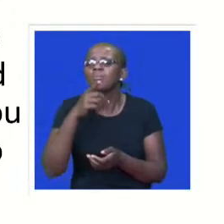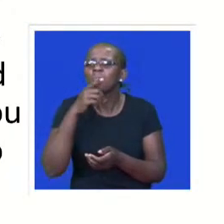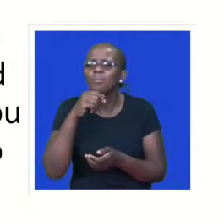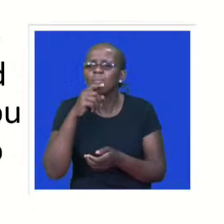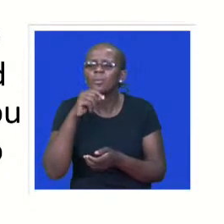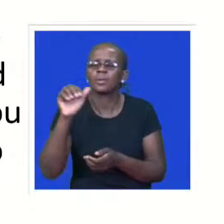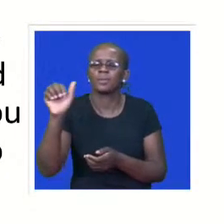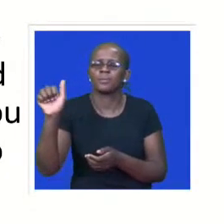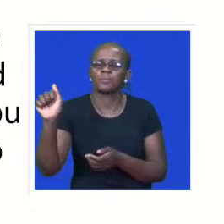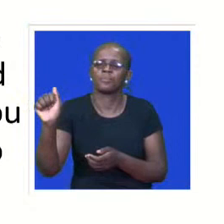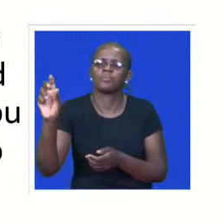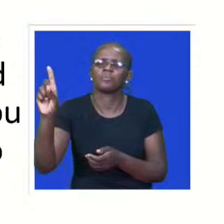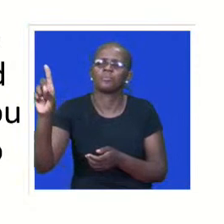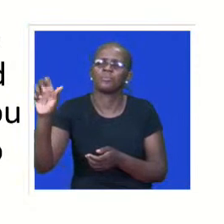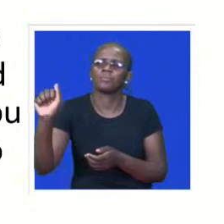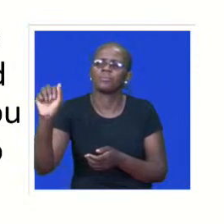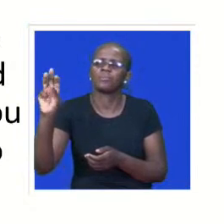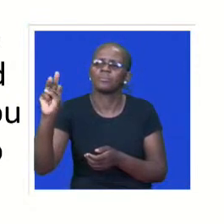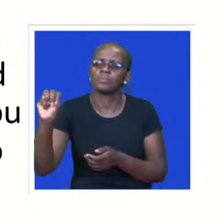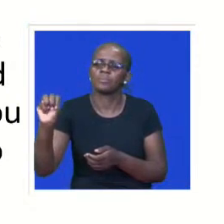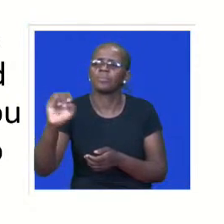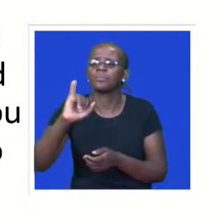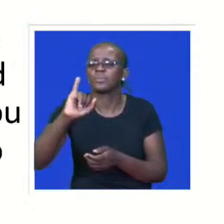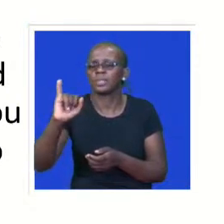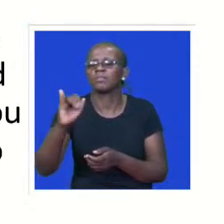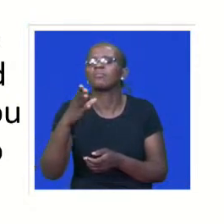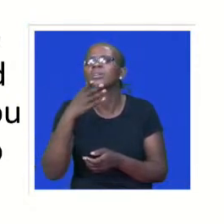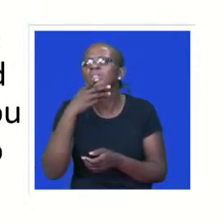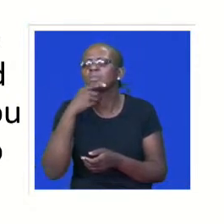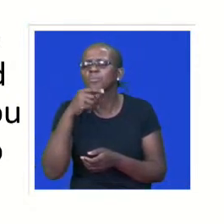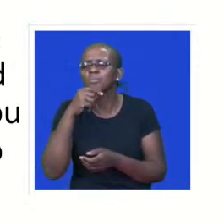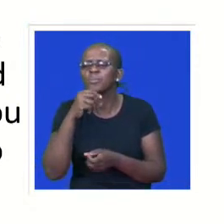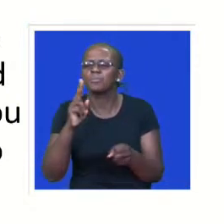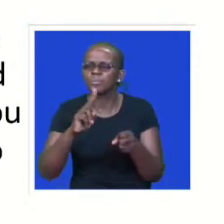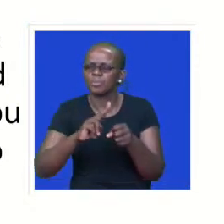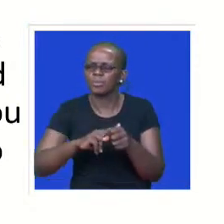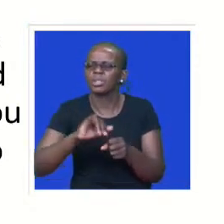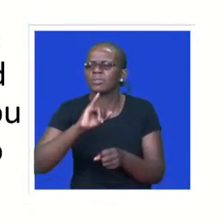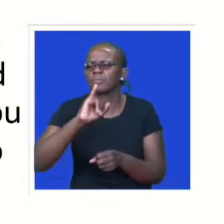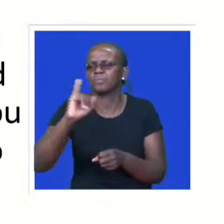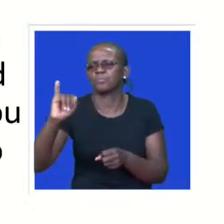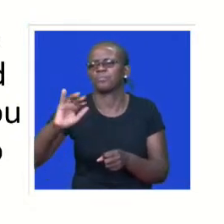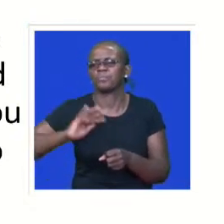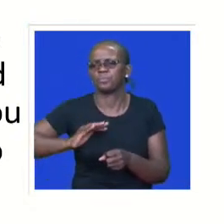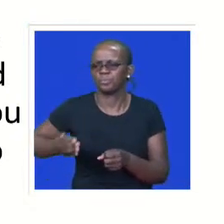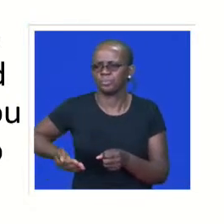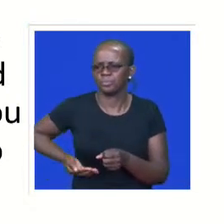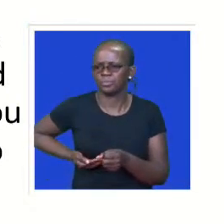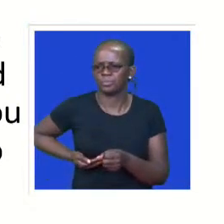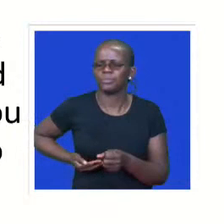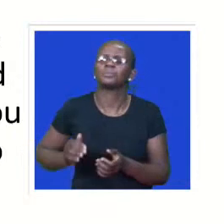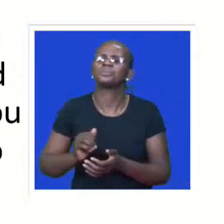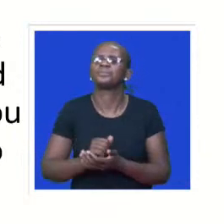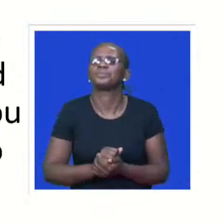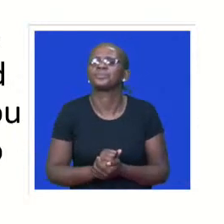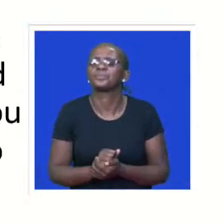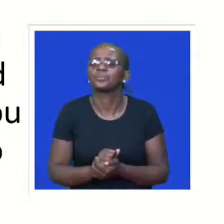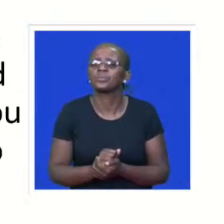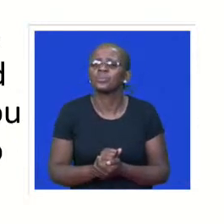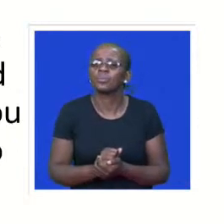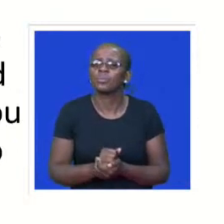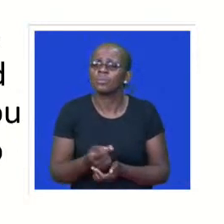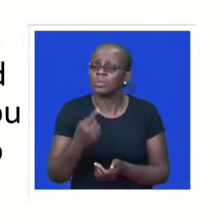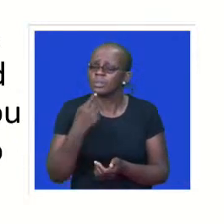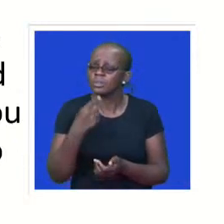Adam and Eve. Those were the first humans that God created. And then we also said that he placed them in